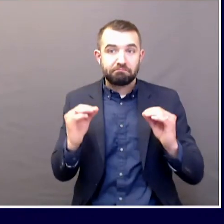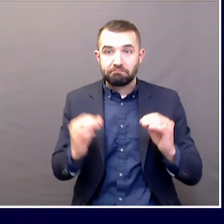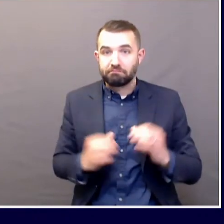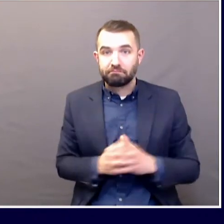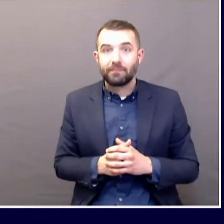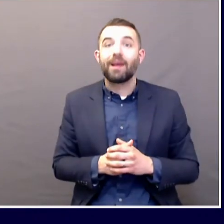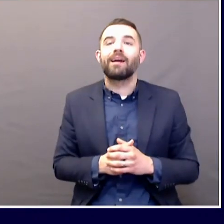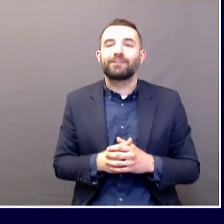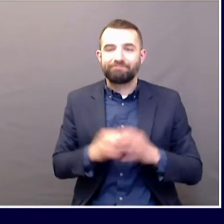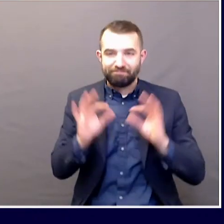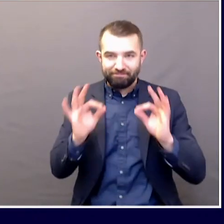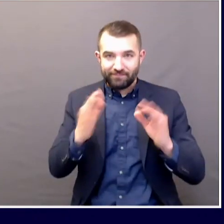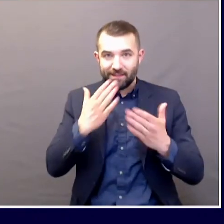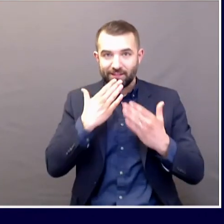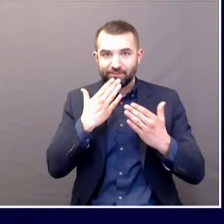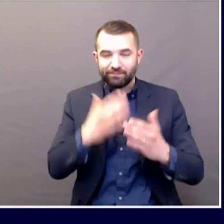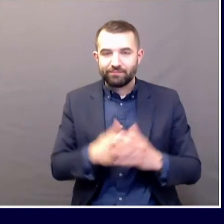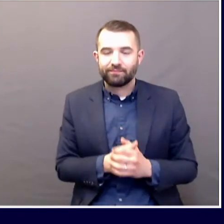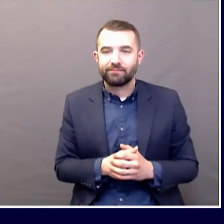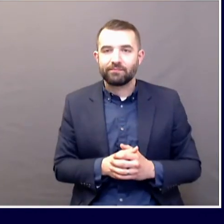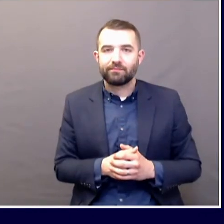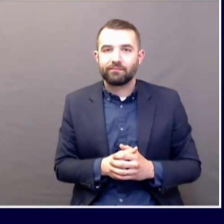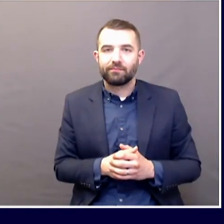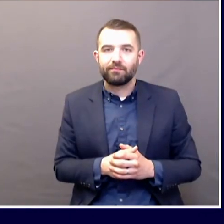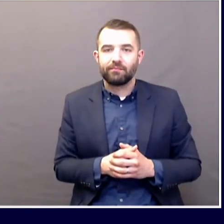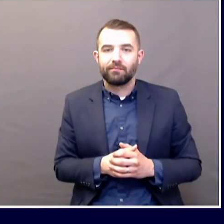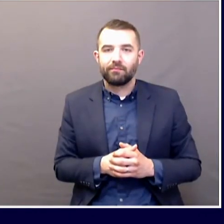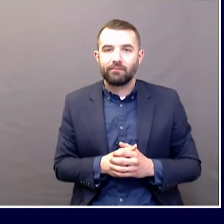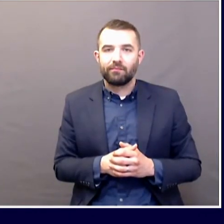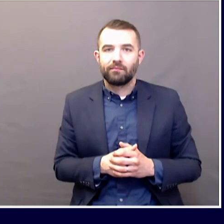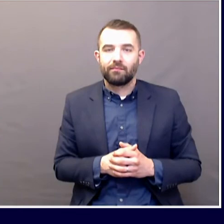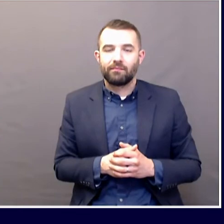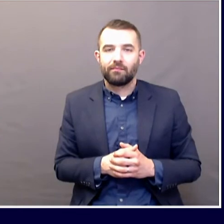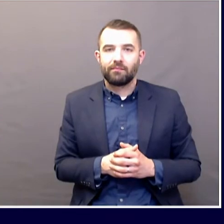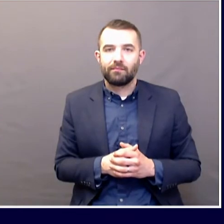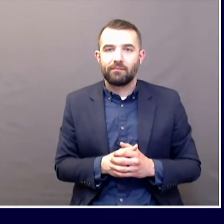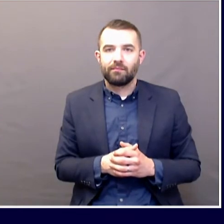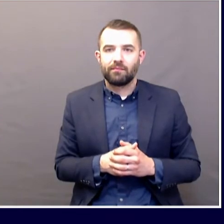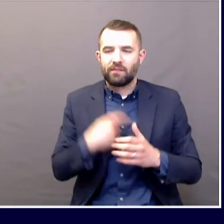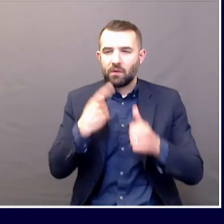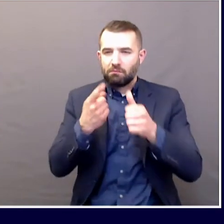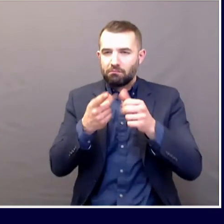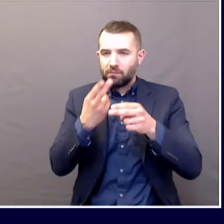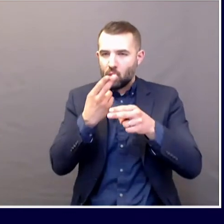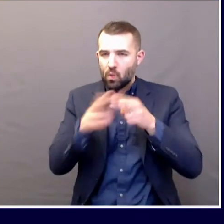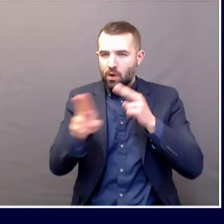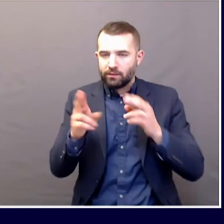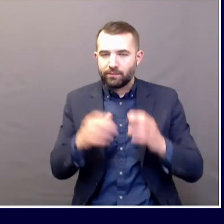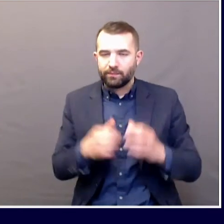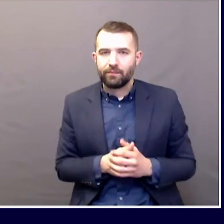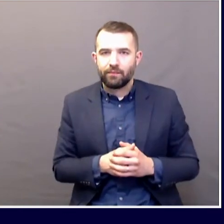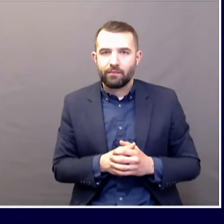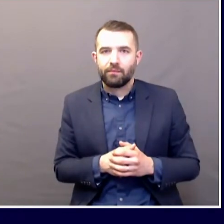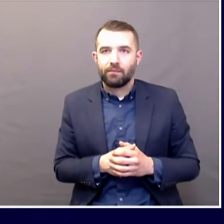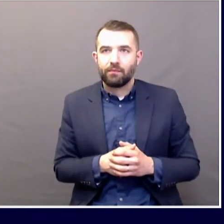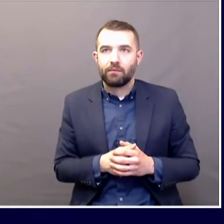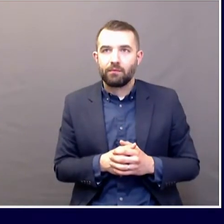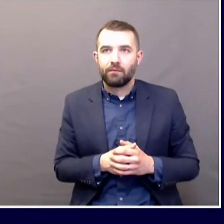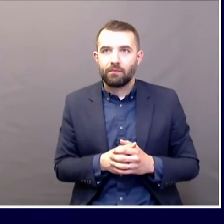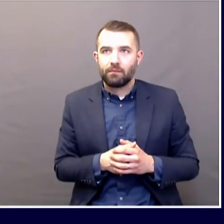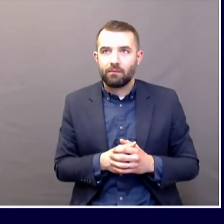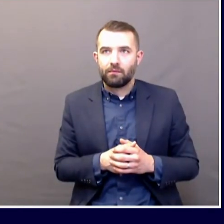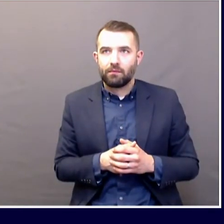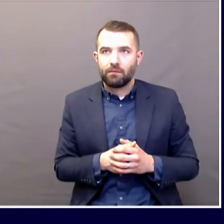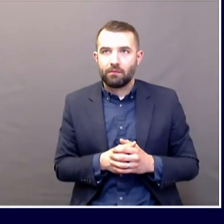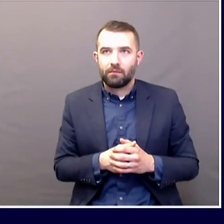Thank you, Dr. Shah, Commissioner Lambrew. First, just quickly, when do you think we'll be getting this announcement from the governor that you've both